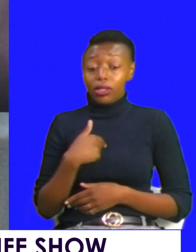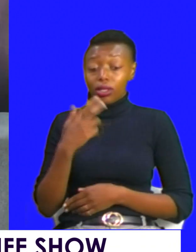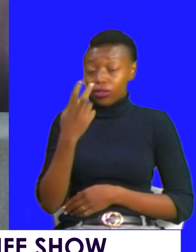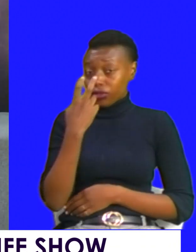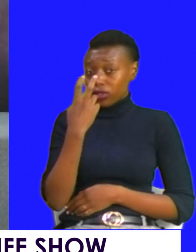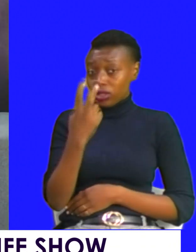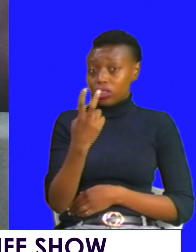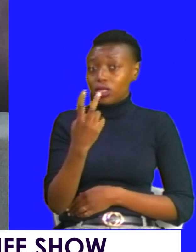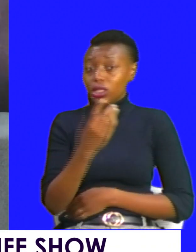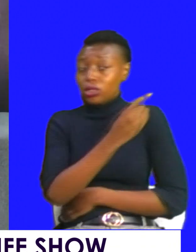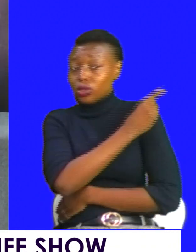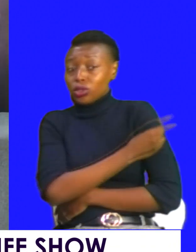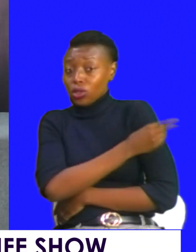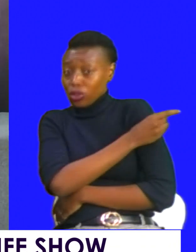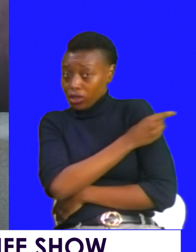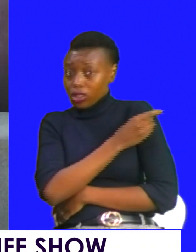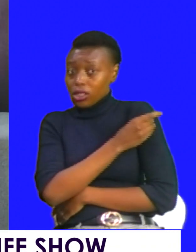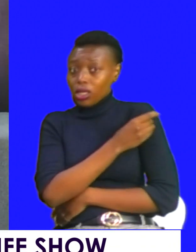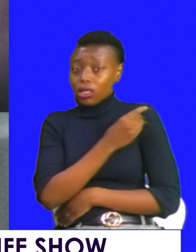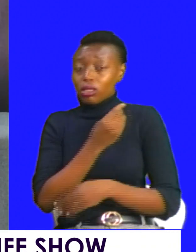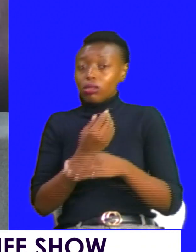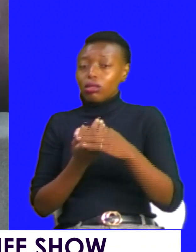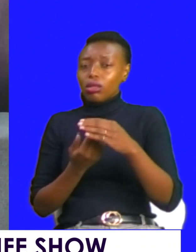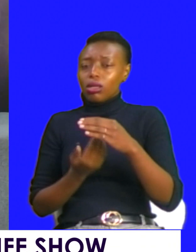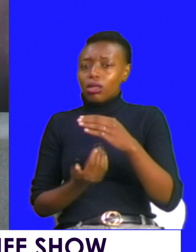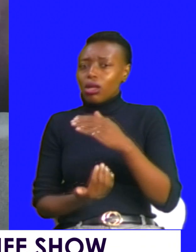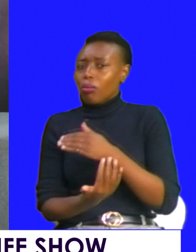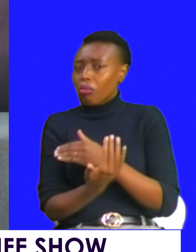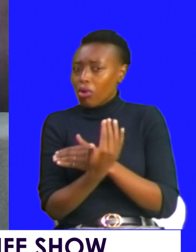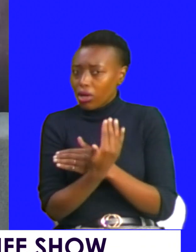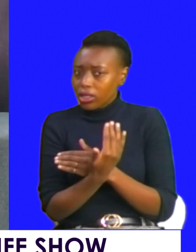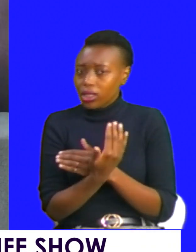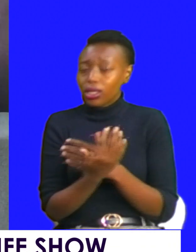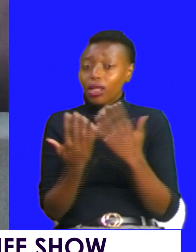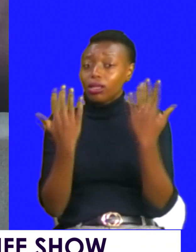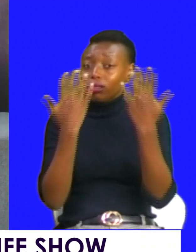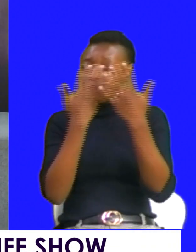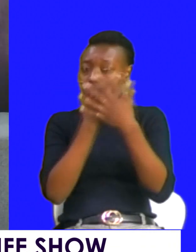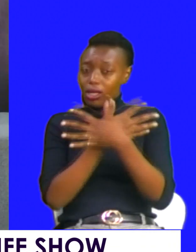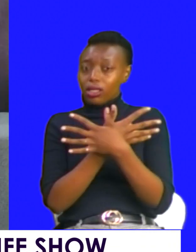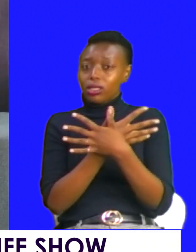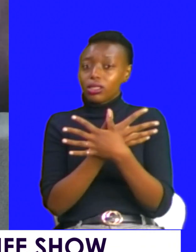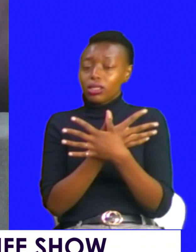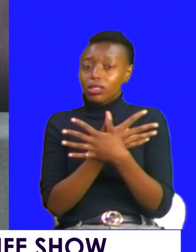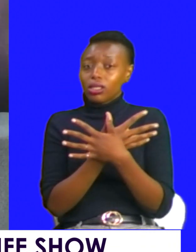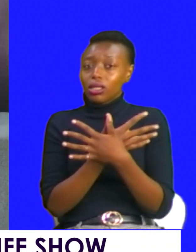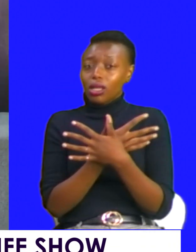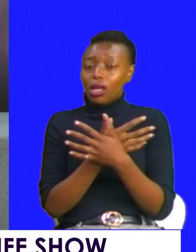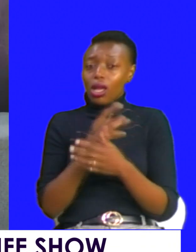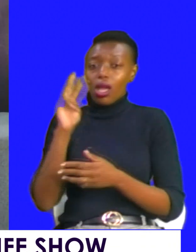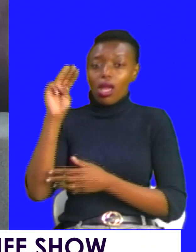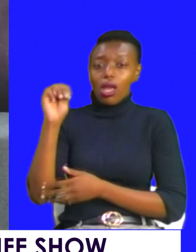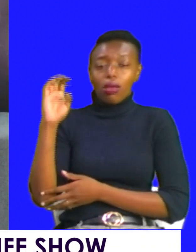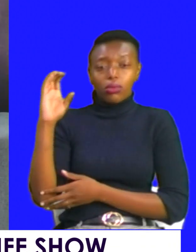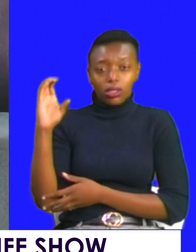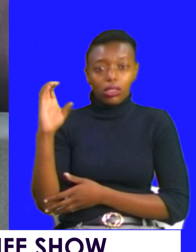by the day and MCs by night. Yeah, that's not. Yeah, he's a master of ceremony, he's an event organizer, but at the same time, he's a